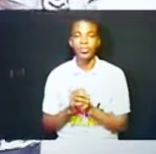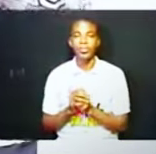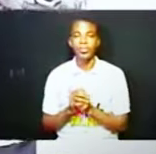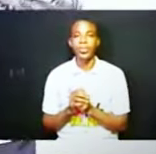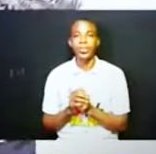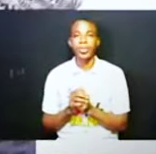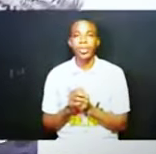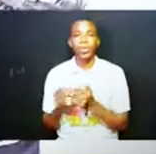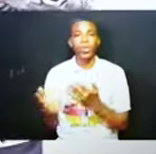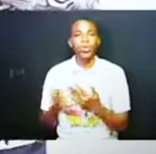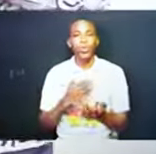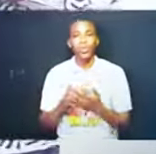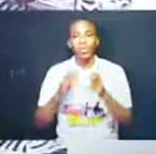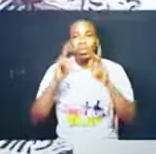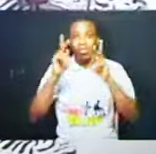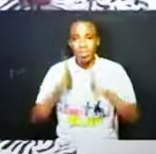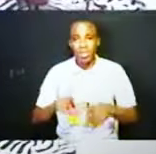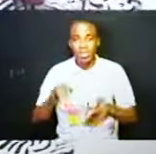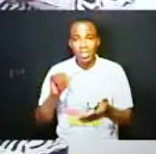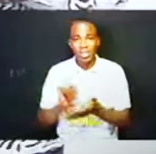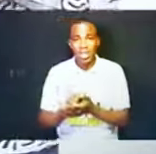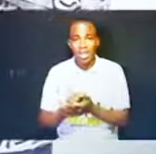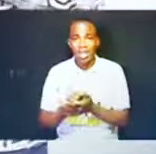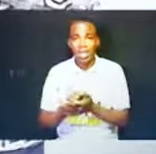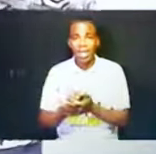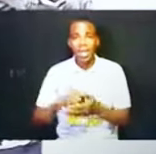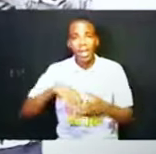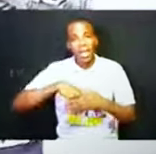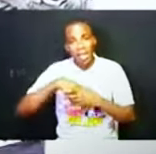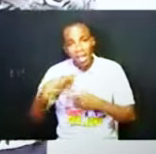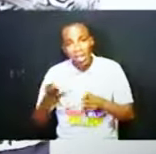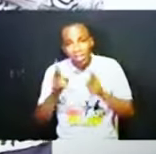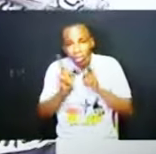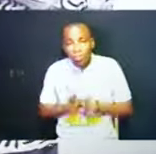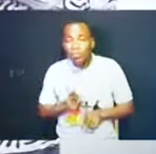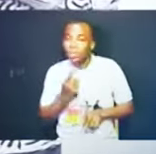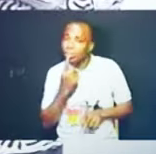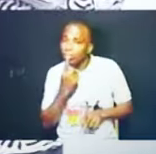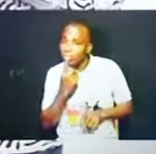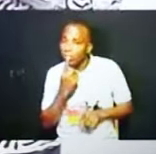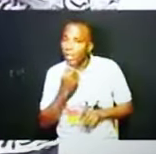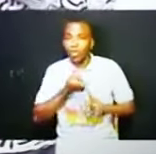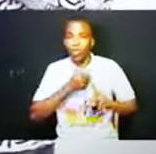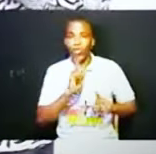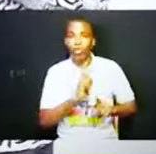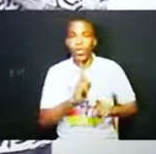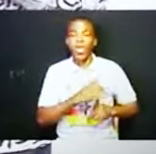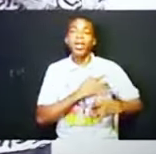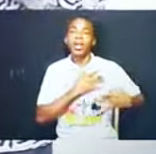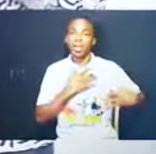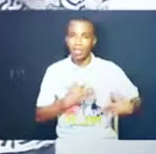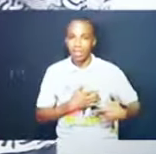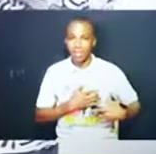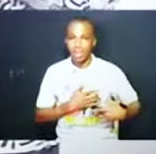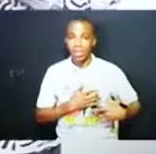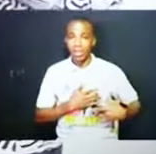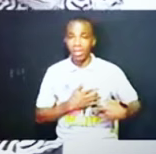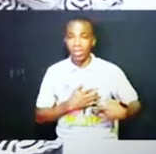out of a person's mouth come from his heart, and these defile them. Na di